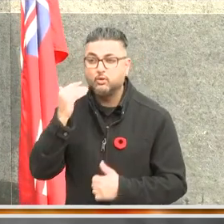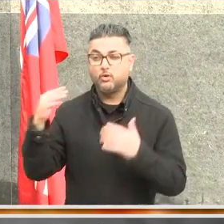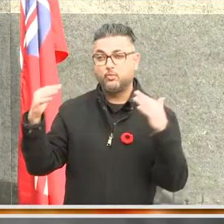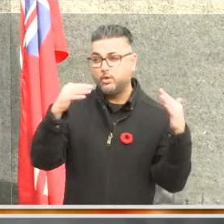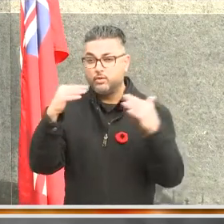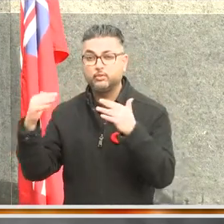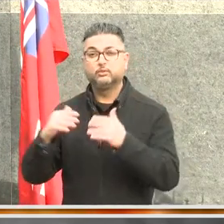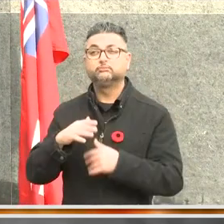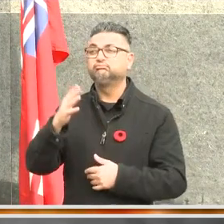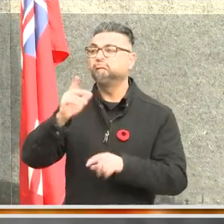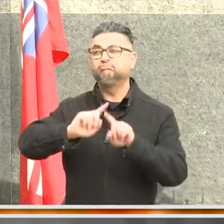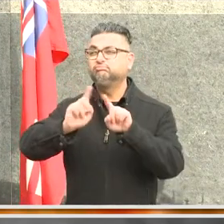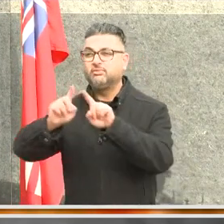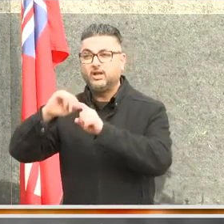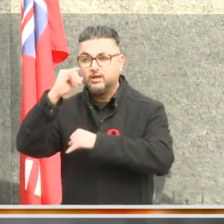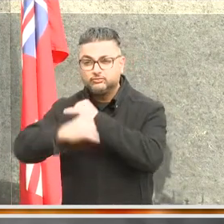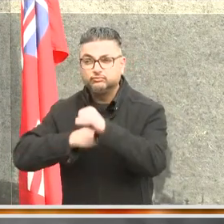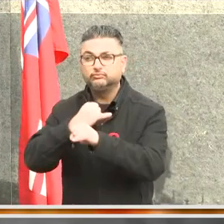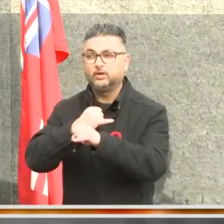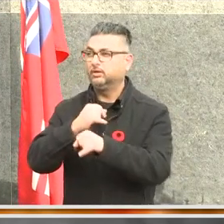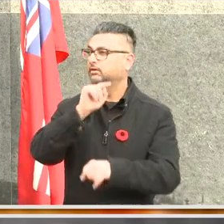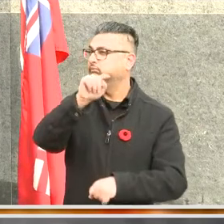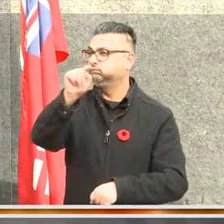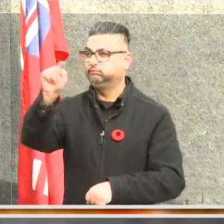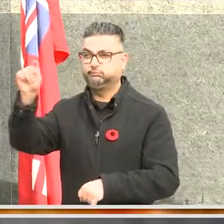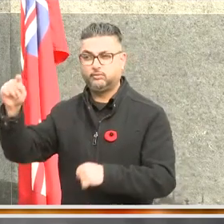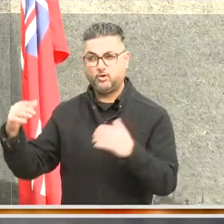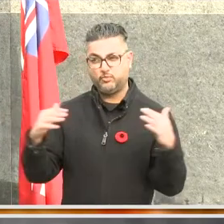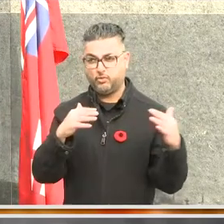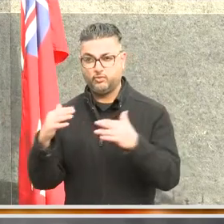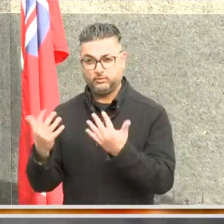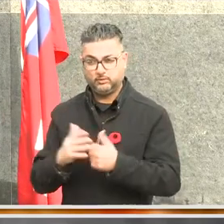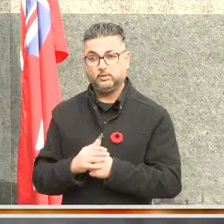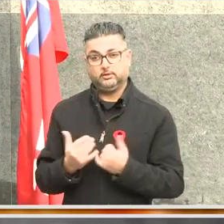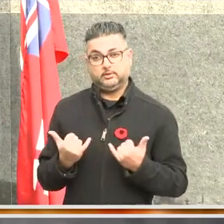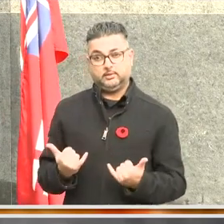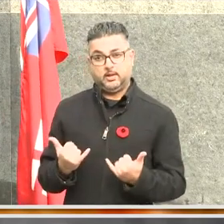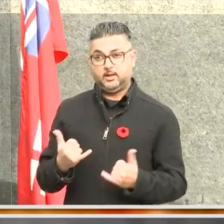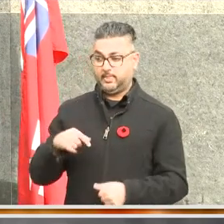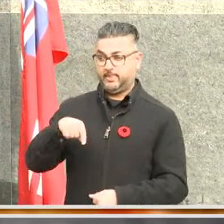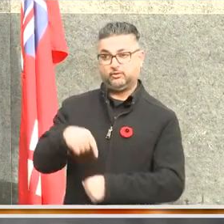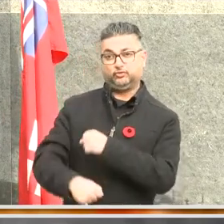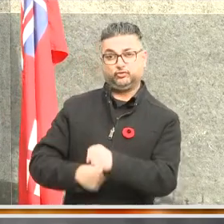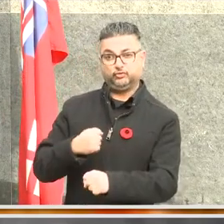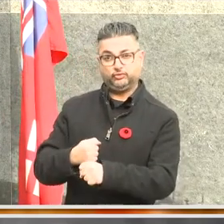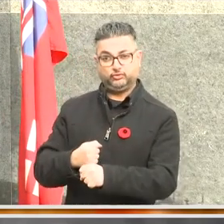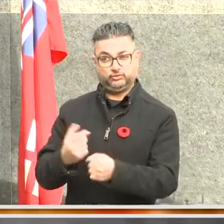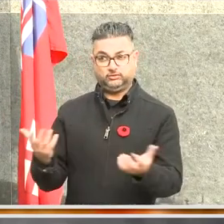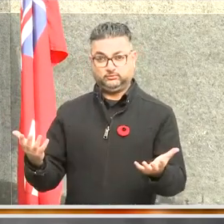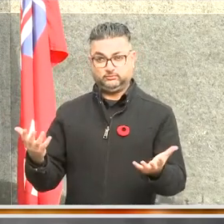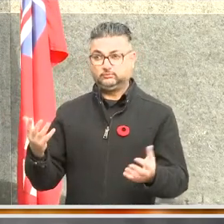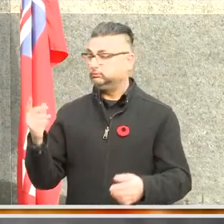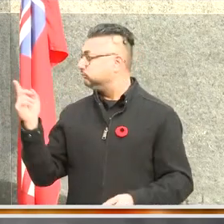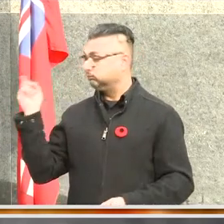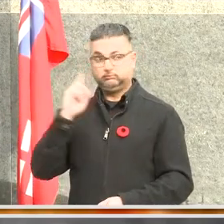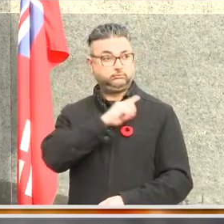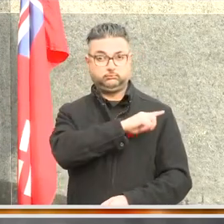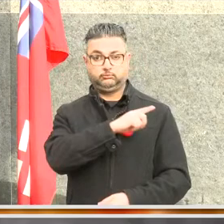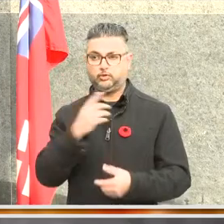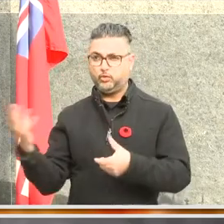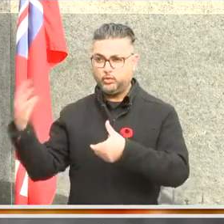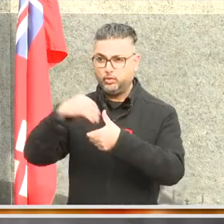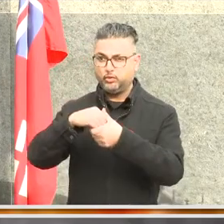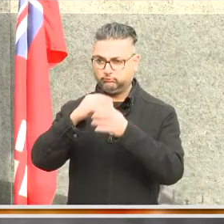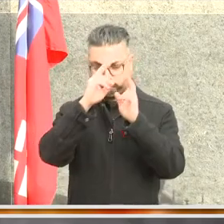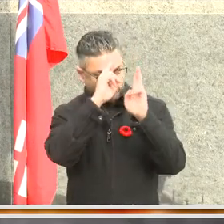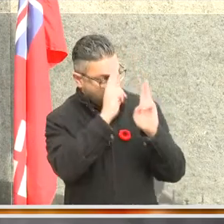day, in 2020, the Ontario Veterans Memorial was expanded to include a tribute to the heroes of the war